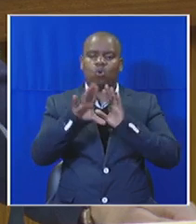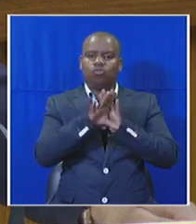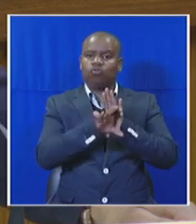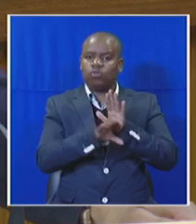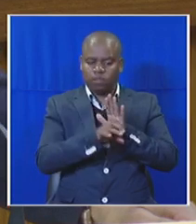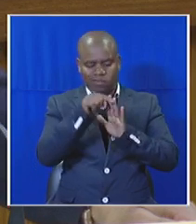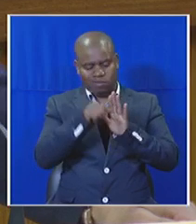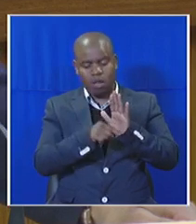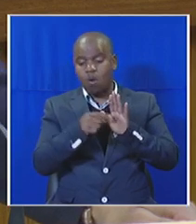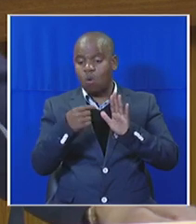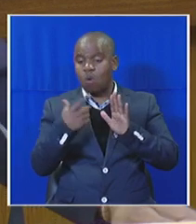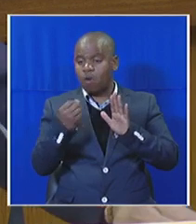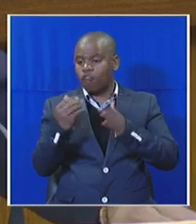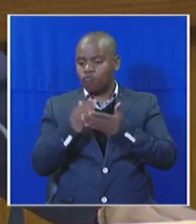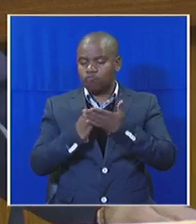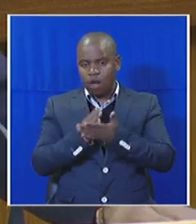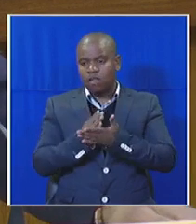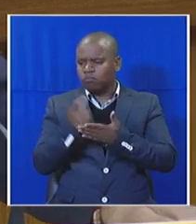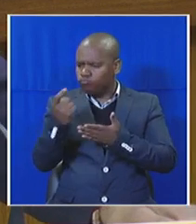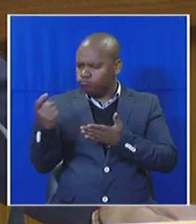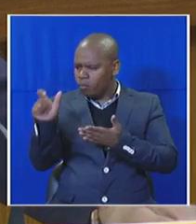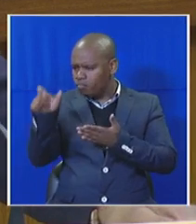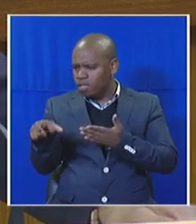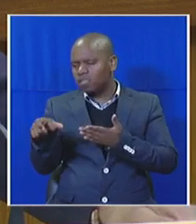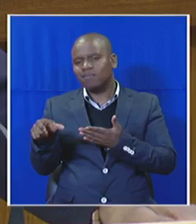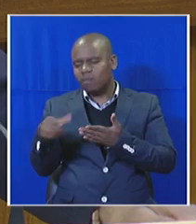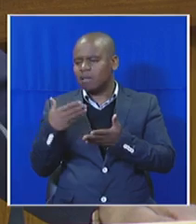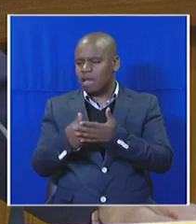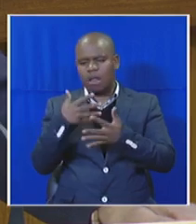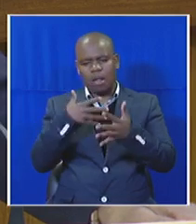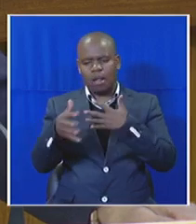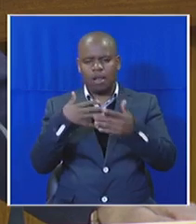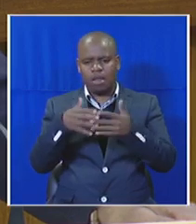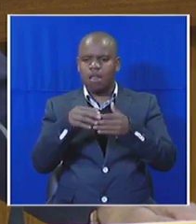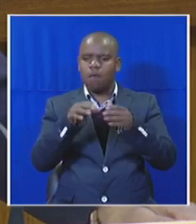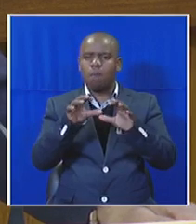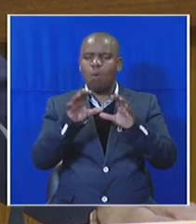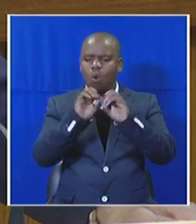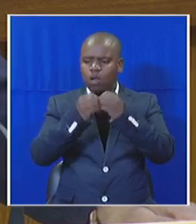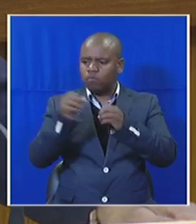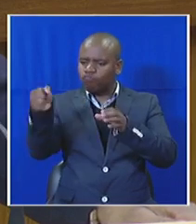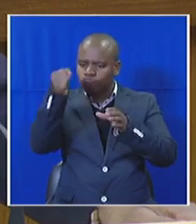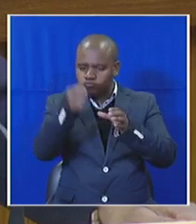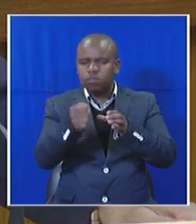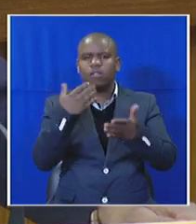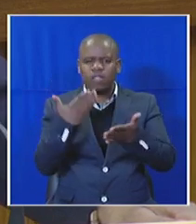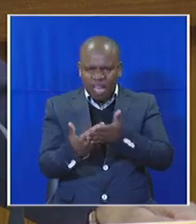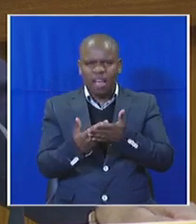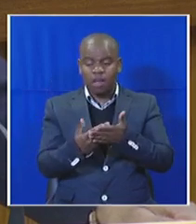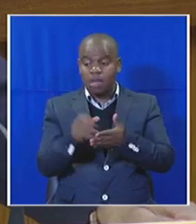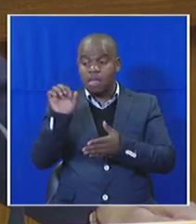to every individual to be employed in any institution. When they are employed